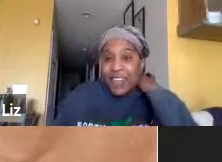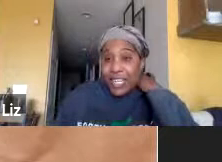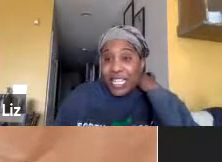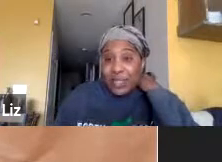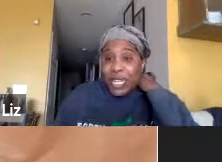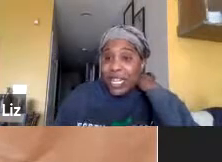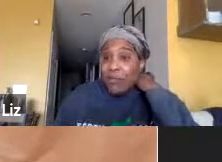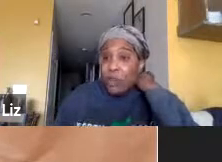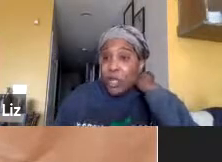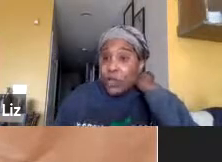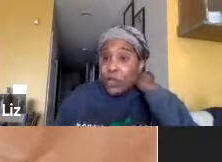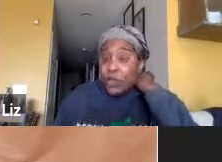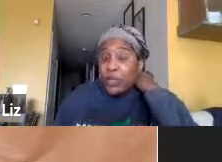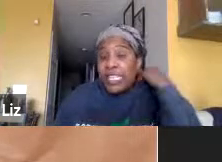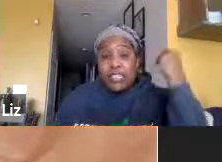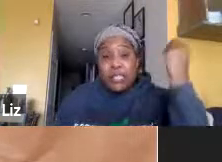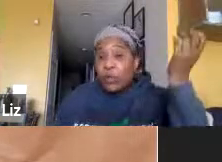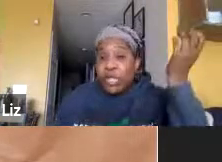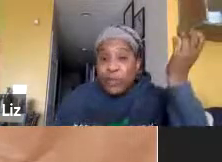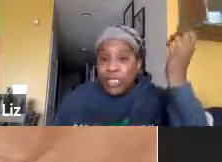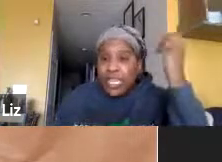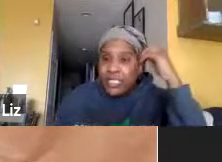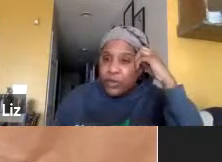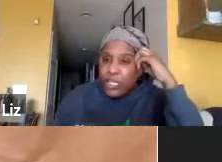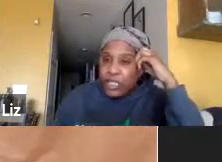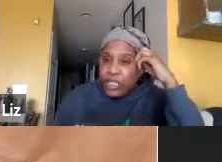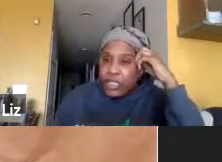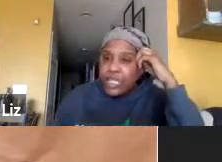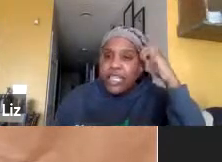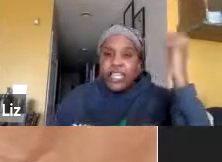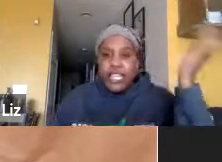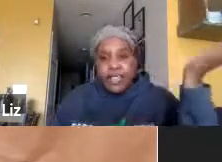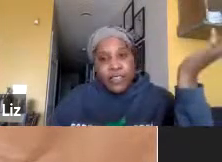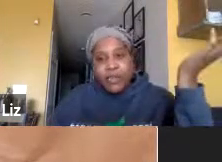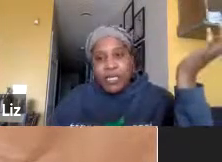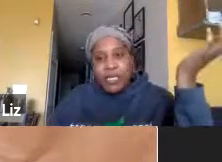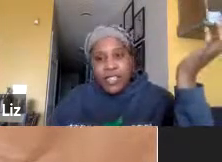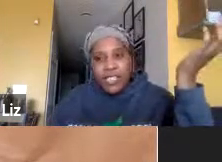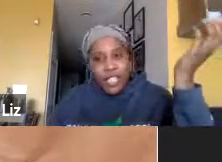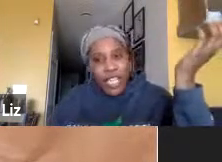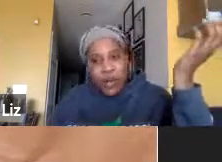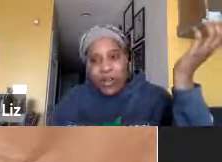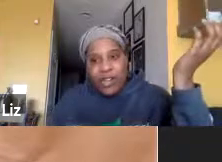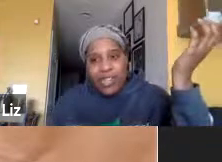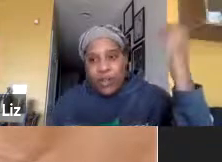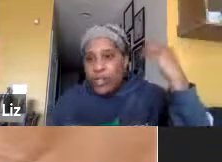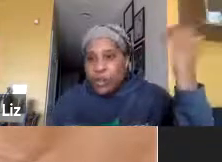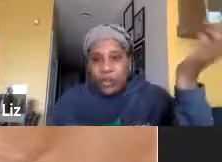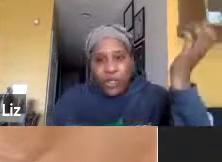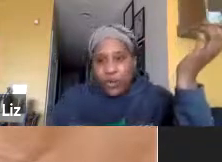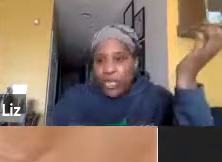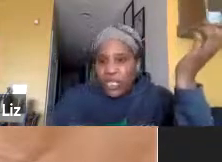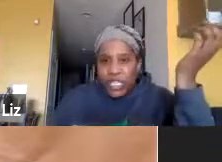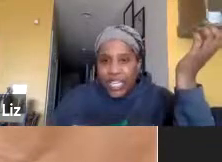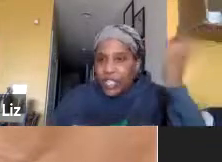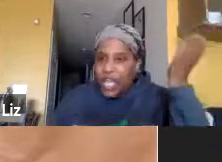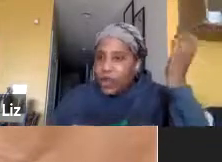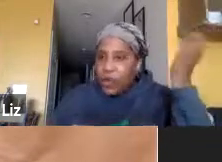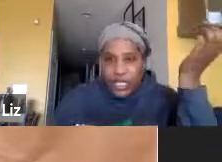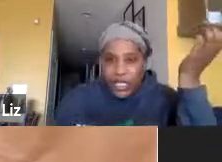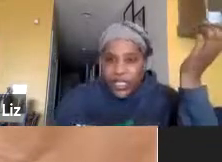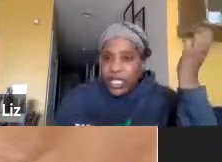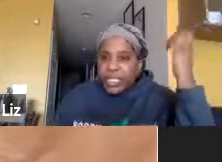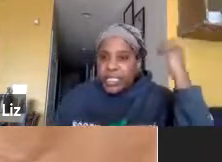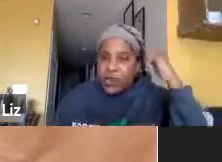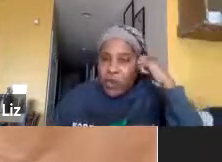it was a Saturday, so a lot of them were closed. They weren't able to take donations. Thankfully, we started in January, and there's no refrigeration like